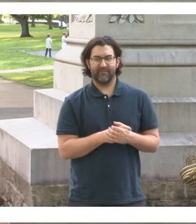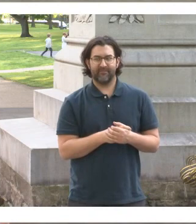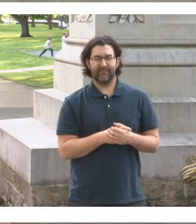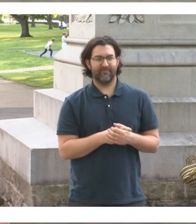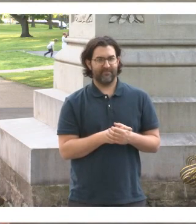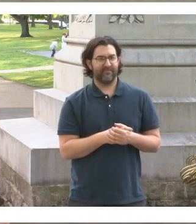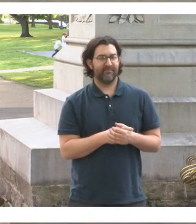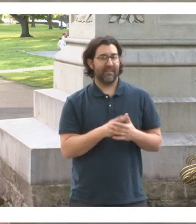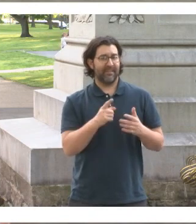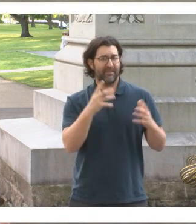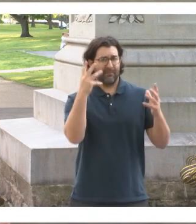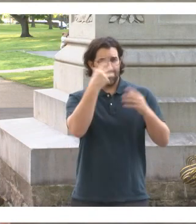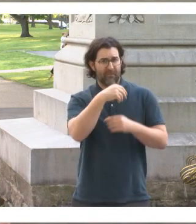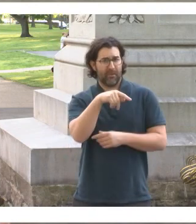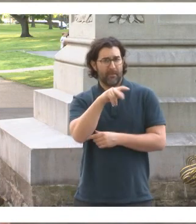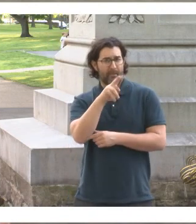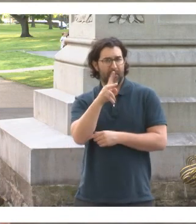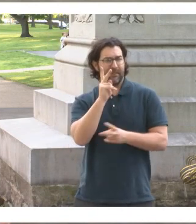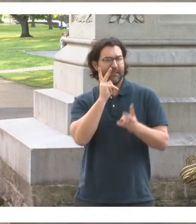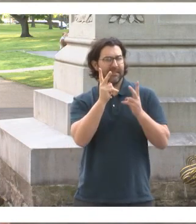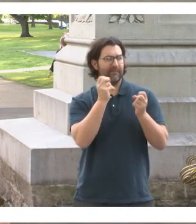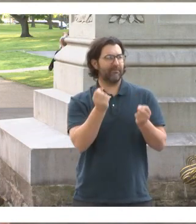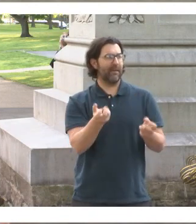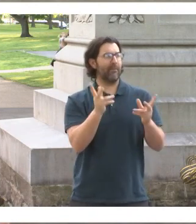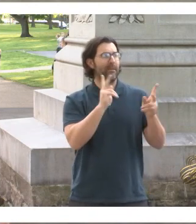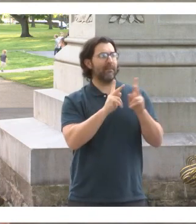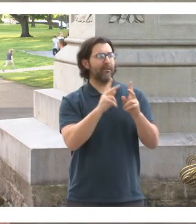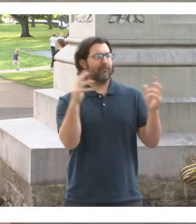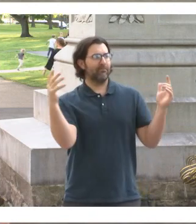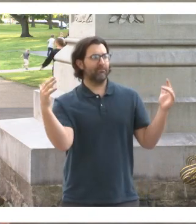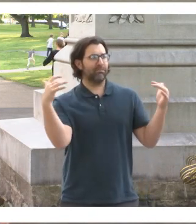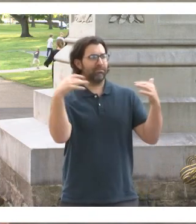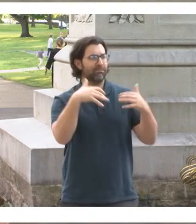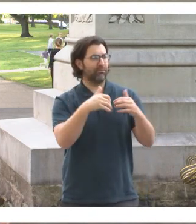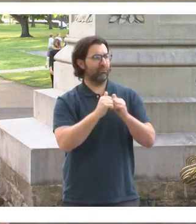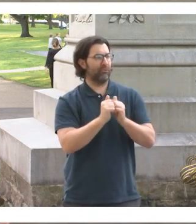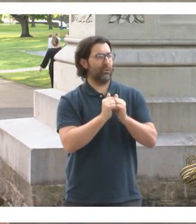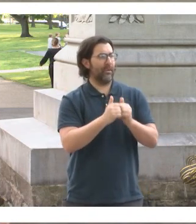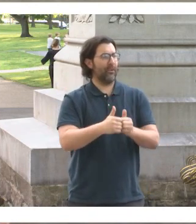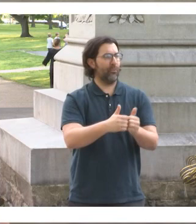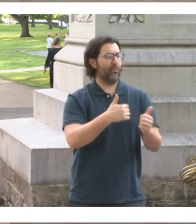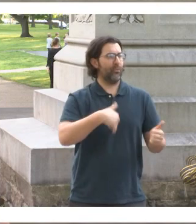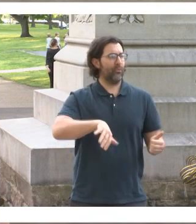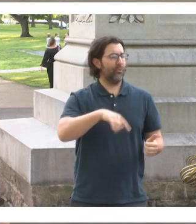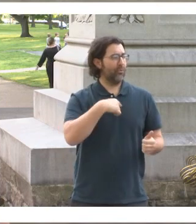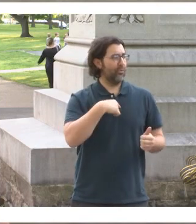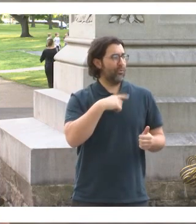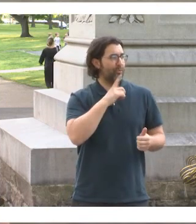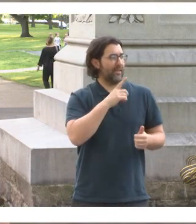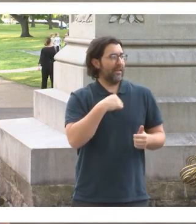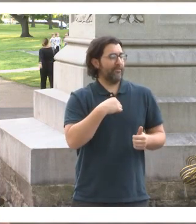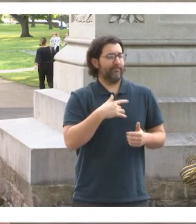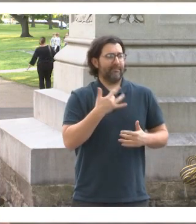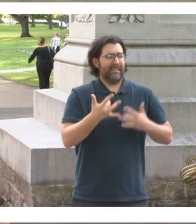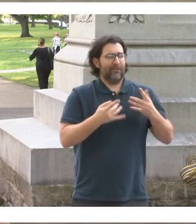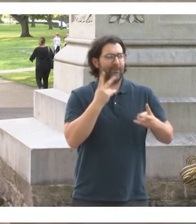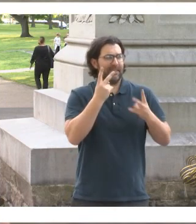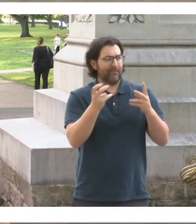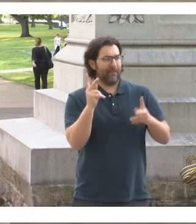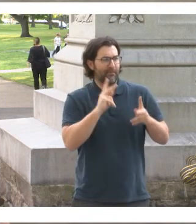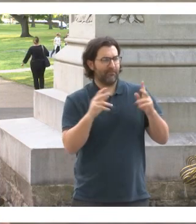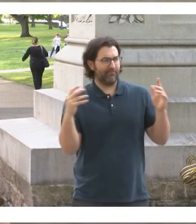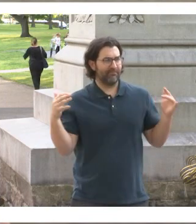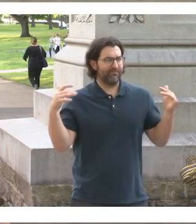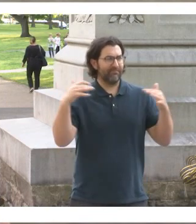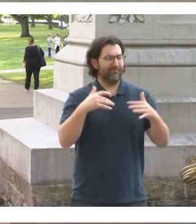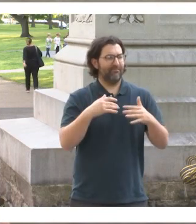this is a beautiful park, and when I see how many people it's brought together, I'm just grateful to be able to see everybody out here.